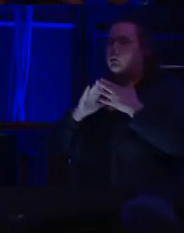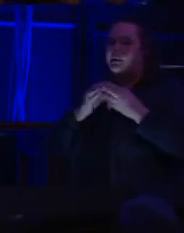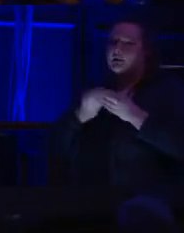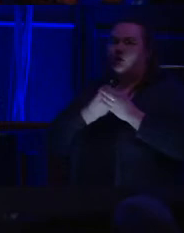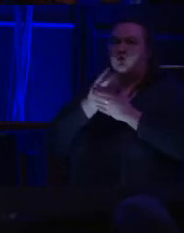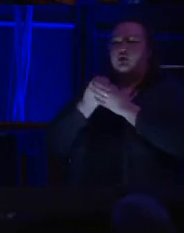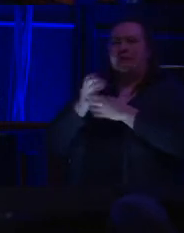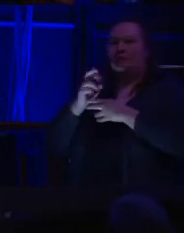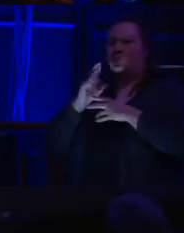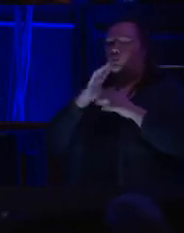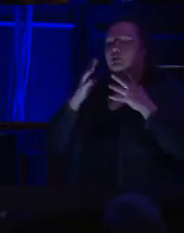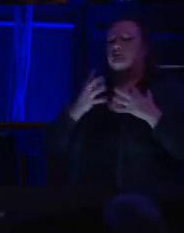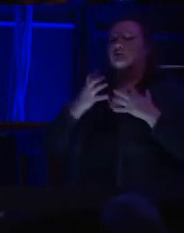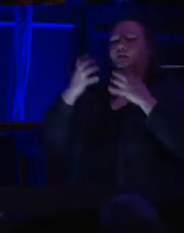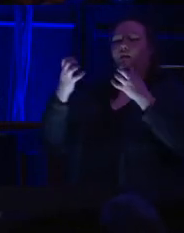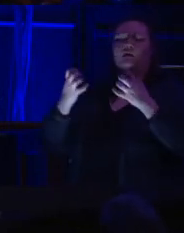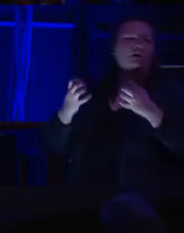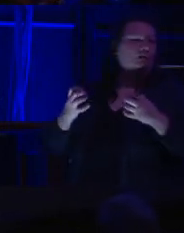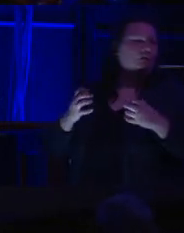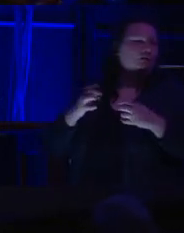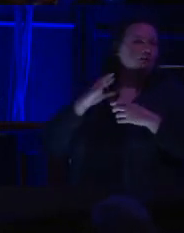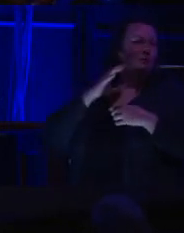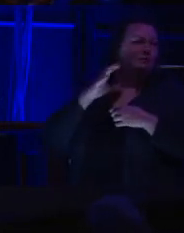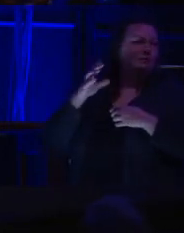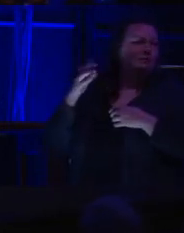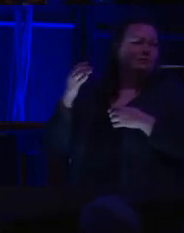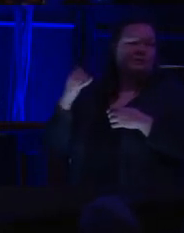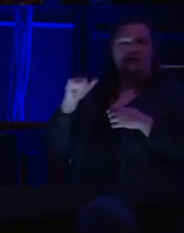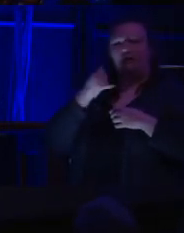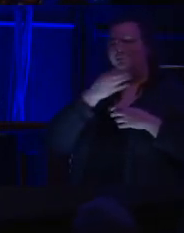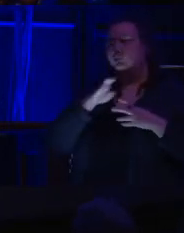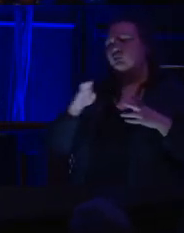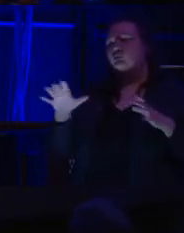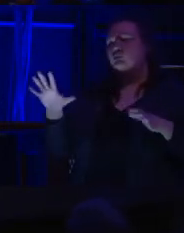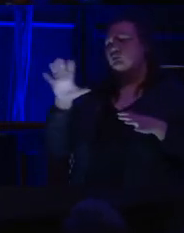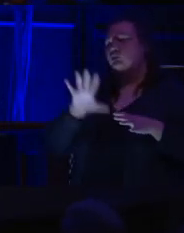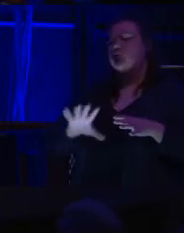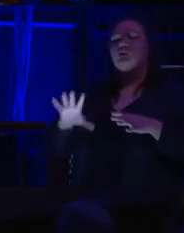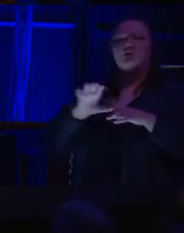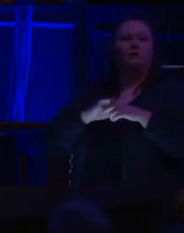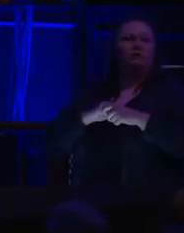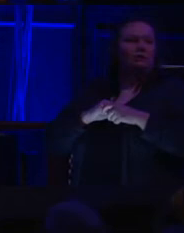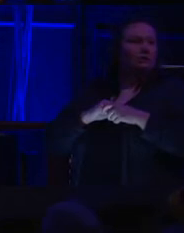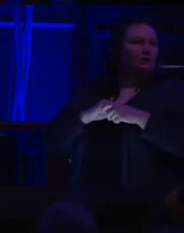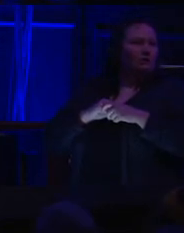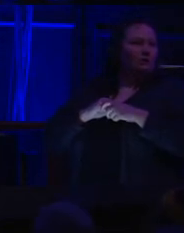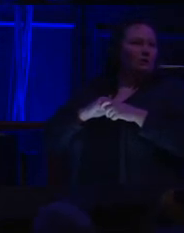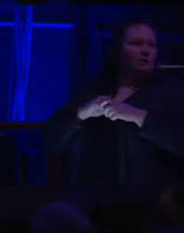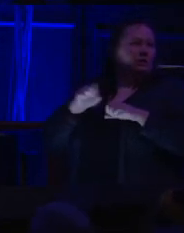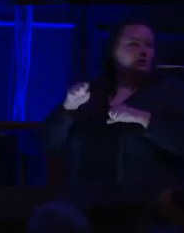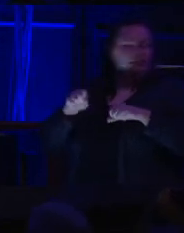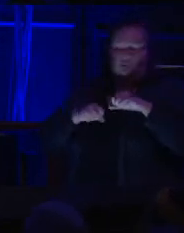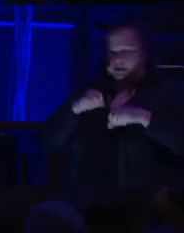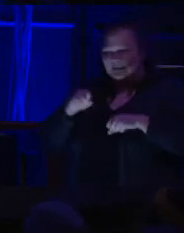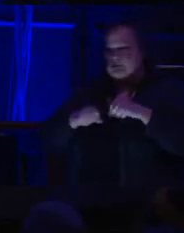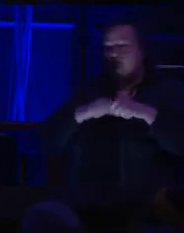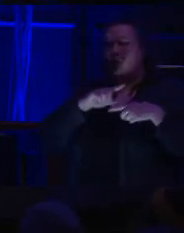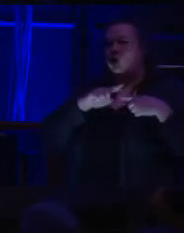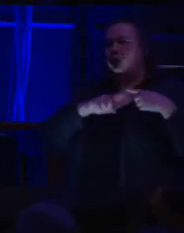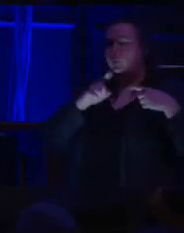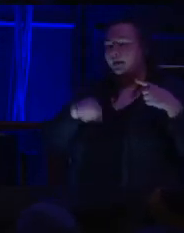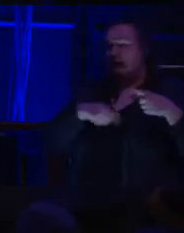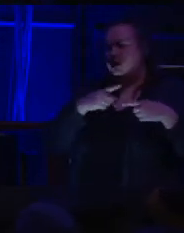or stadiums adrift with maize and Huron River blue. There go the bicycle wheels and the